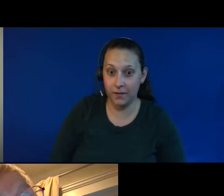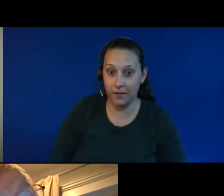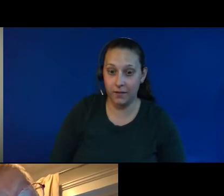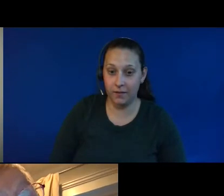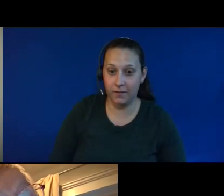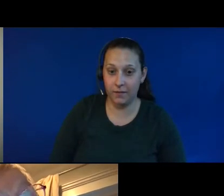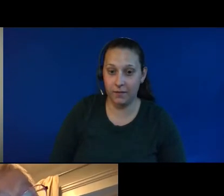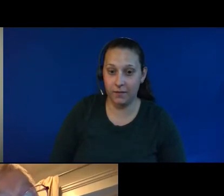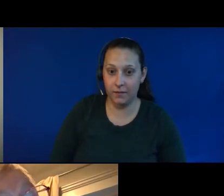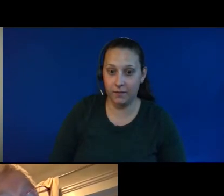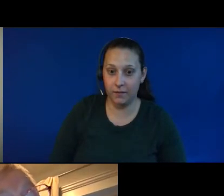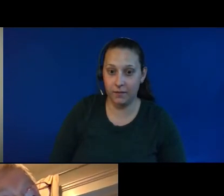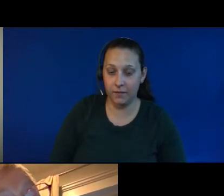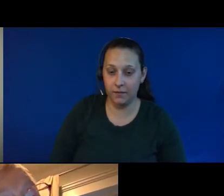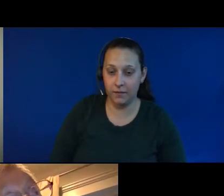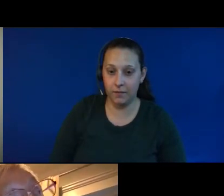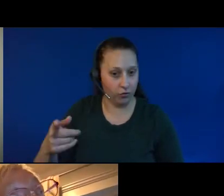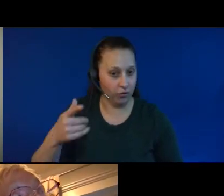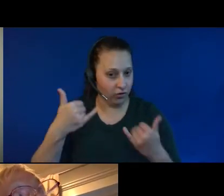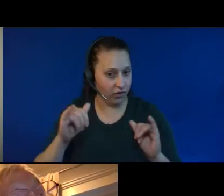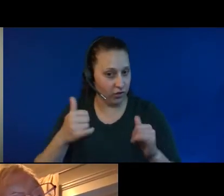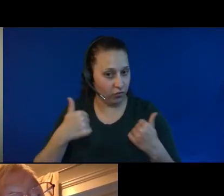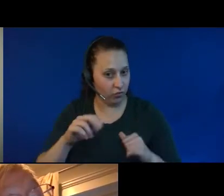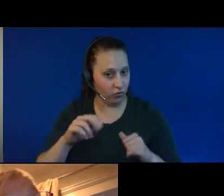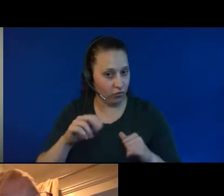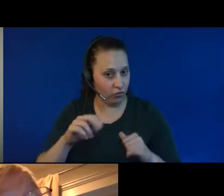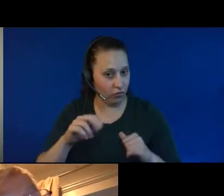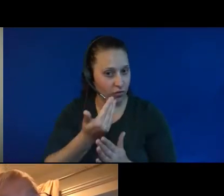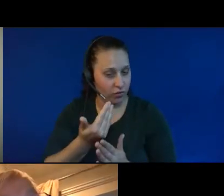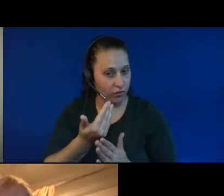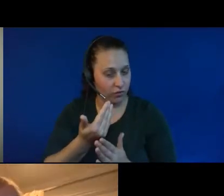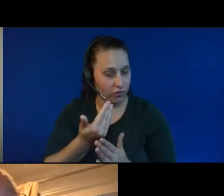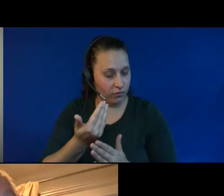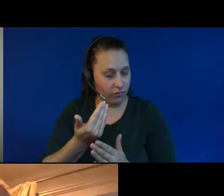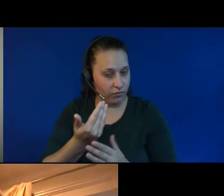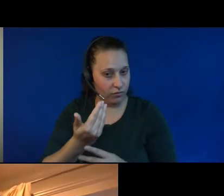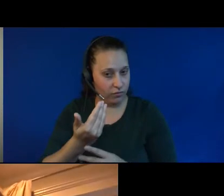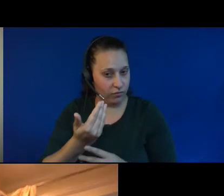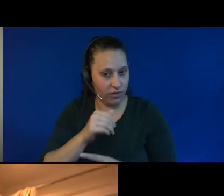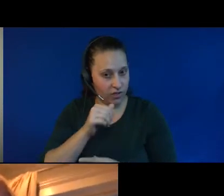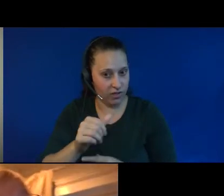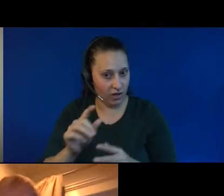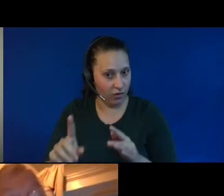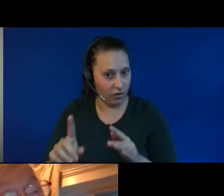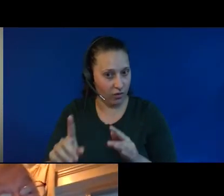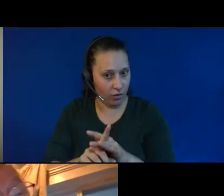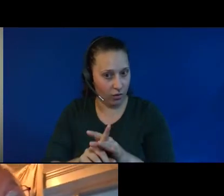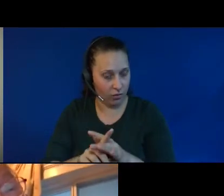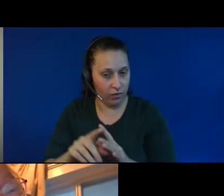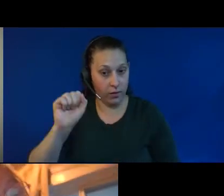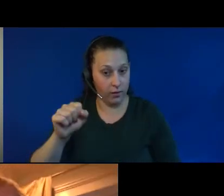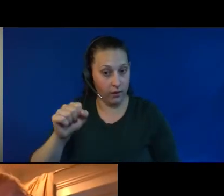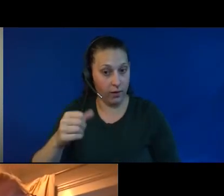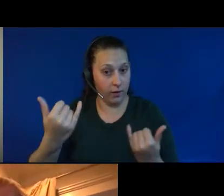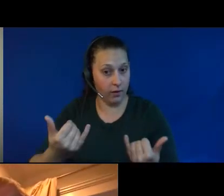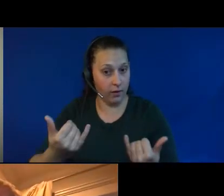Is she still trying to refresh it? Yeah, now sound is coming. Yeah. Oh, it's not coming on? Yeah, it's coming now. Oh, it is.